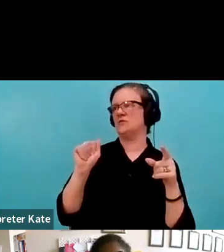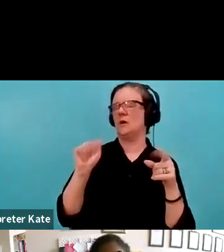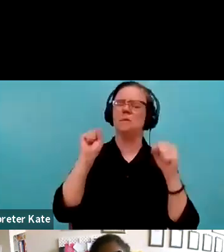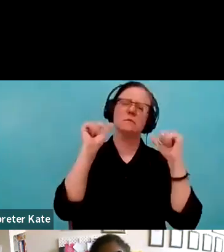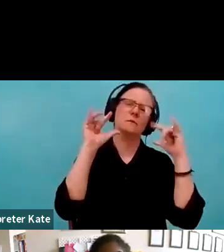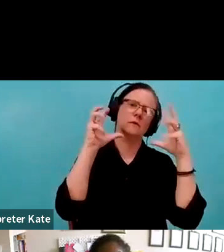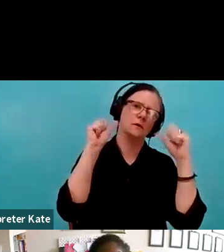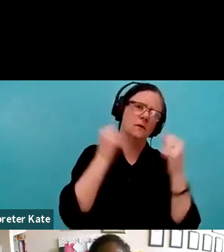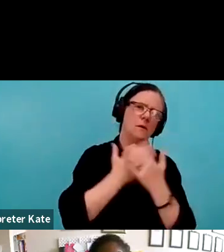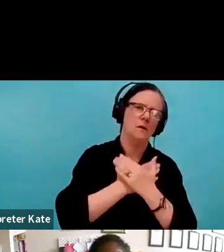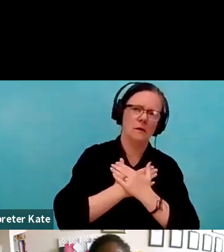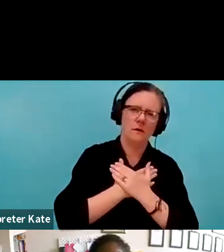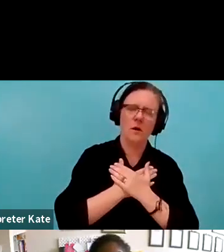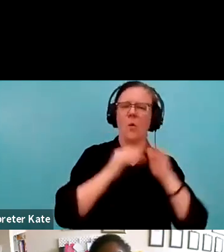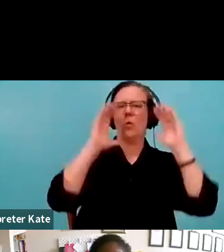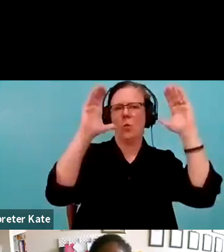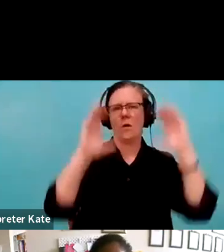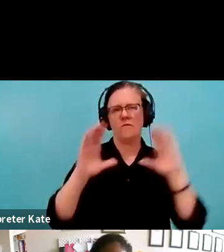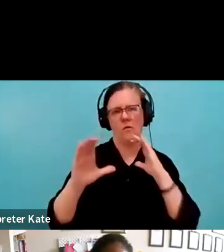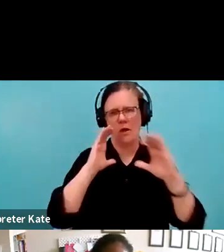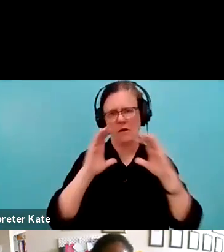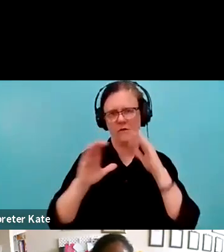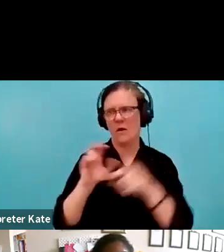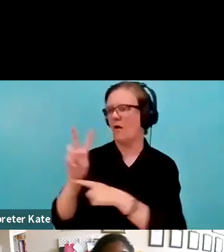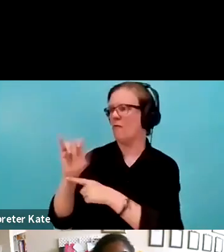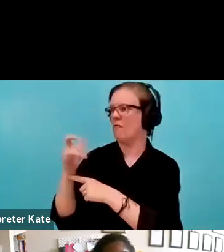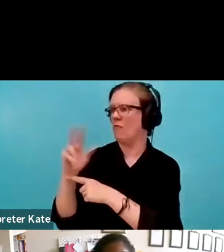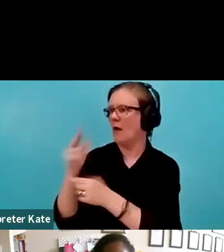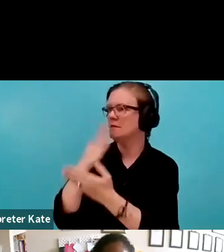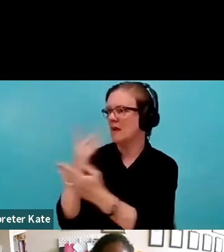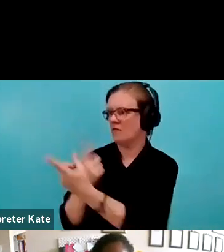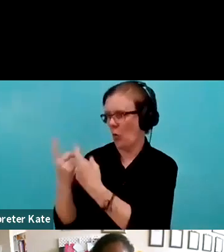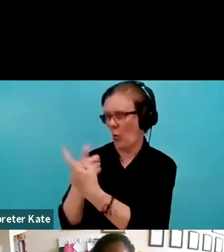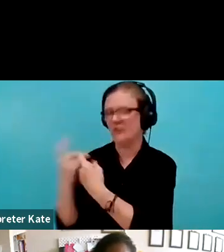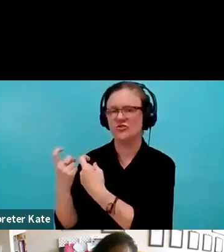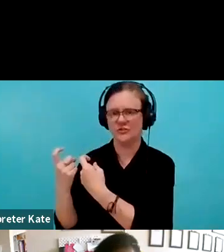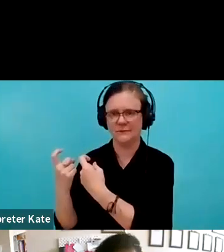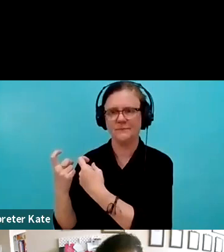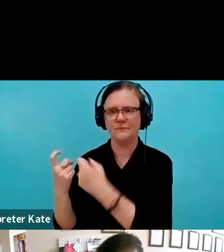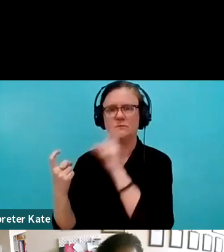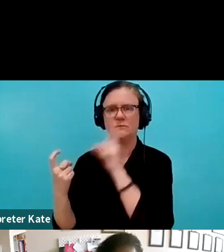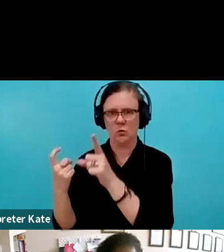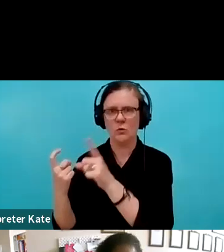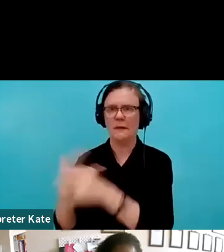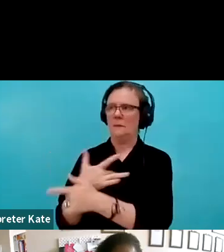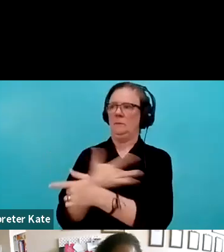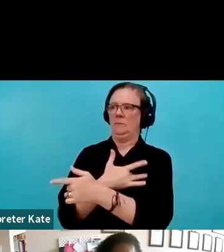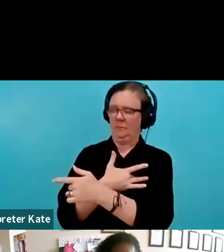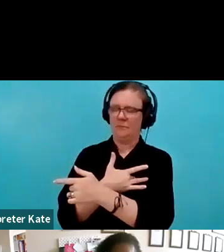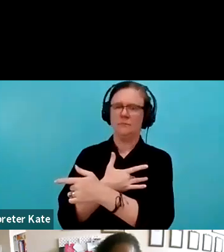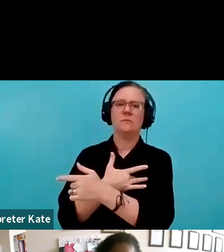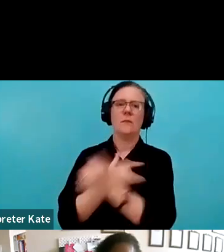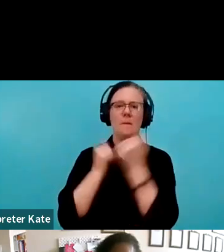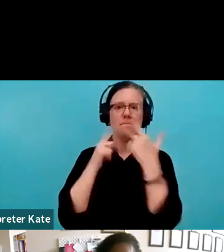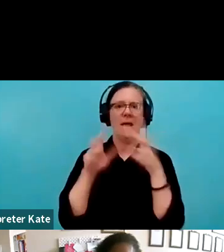such amazing conversation. Vaughn, thank you for that question because I think it really resonated with a lot of